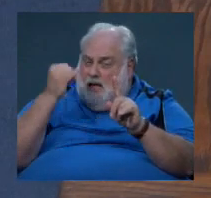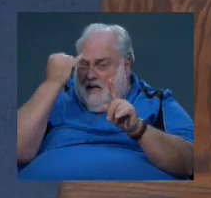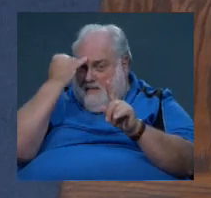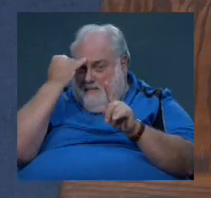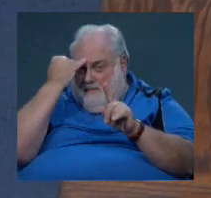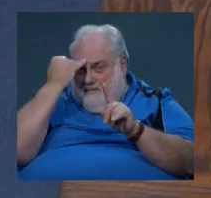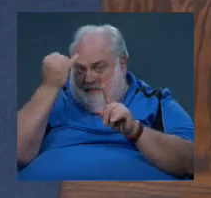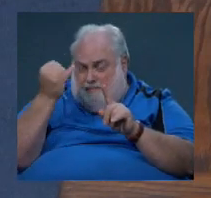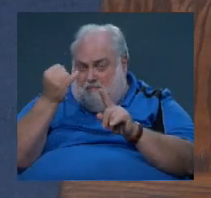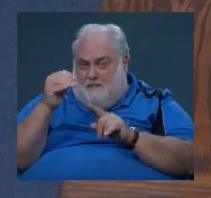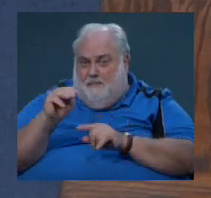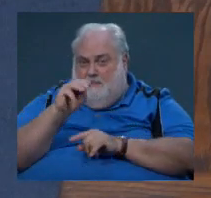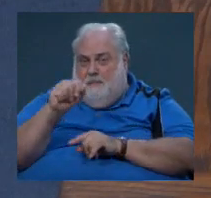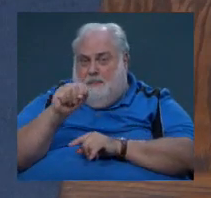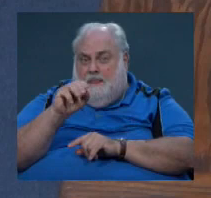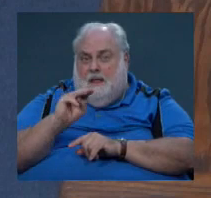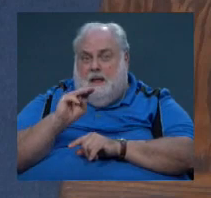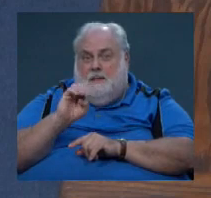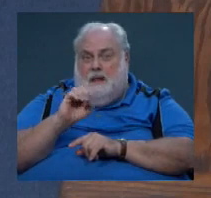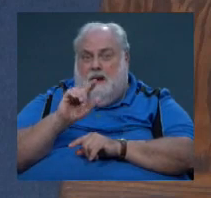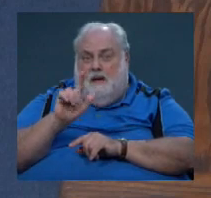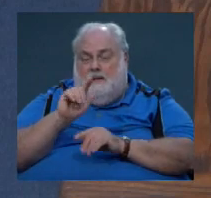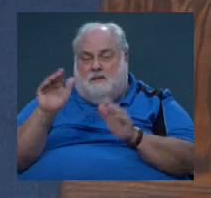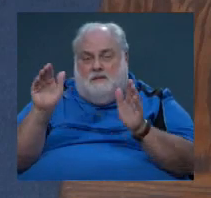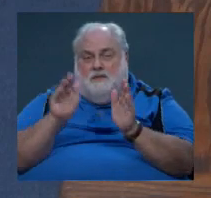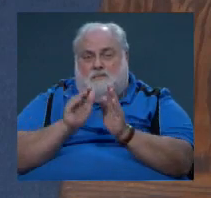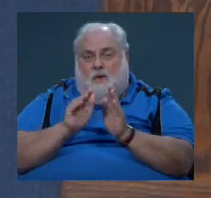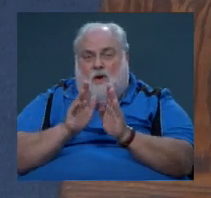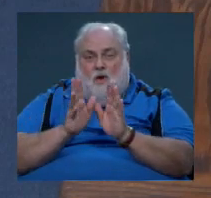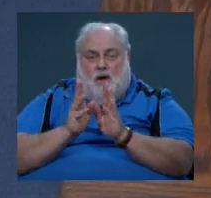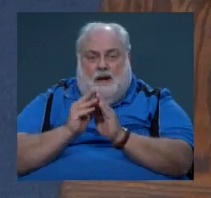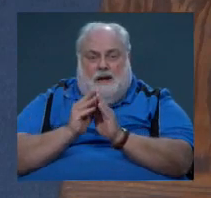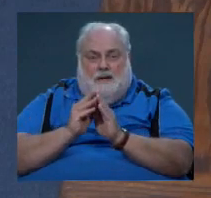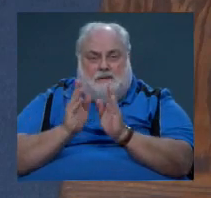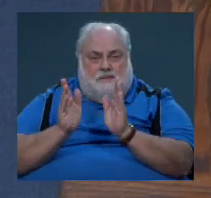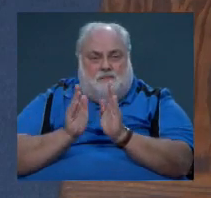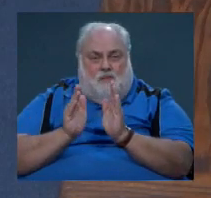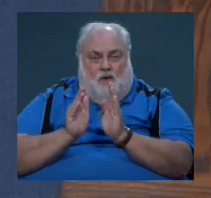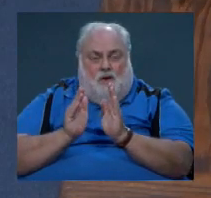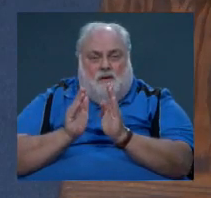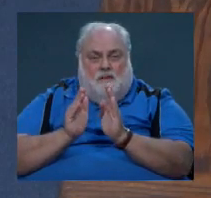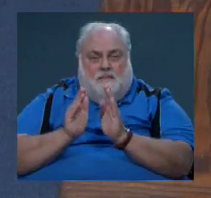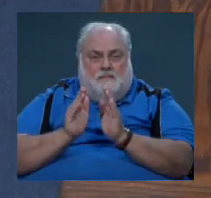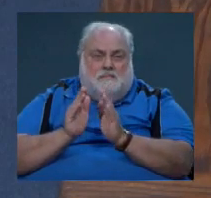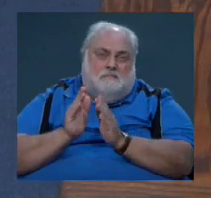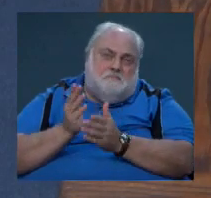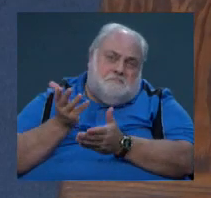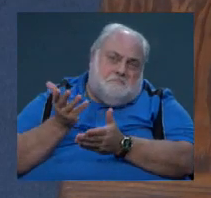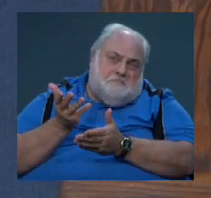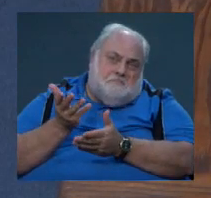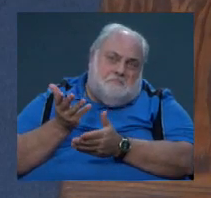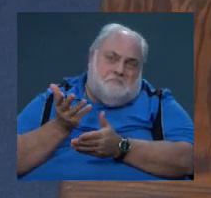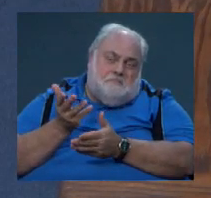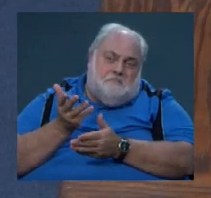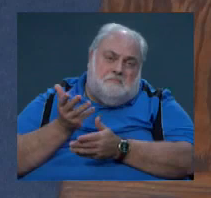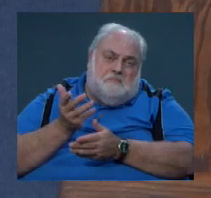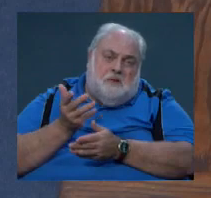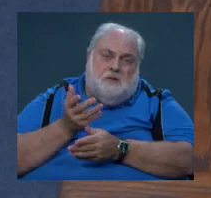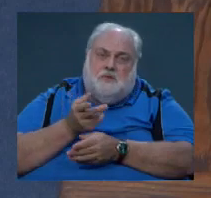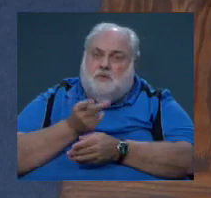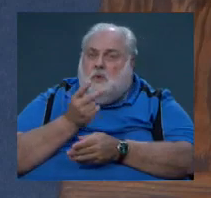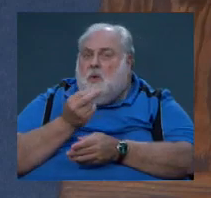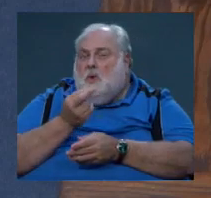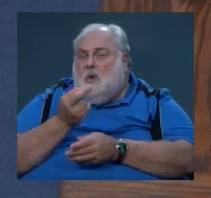ideology that Ms. Bell brought out, small gatherings. Anywhere from, the Lord says, if 2 or